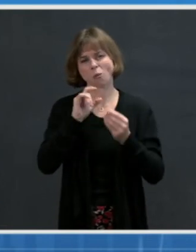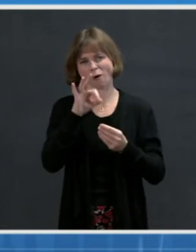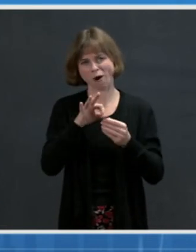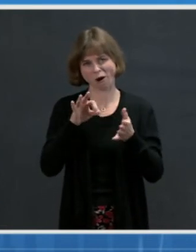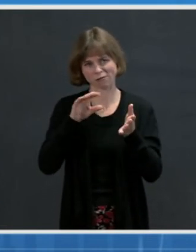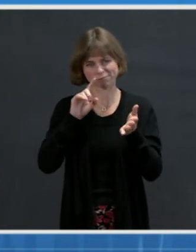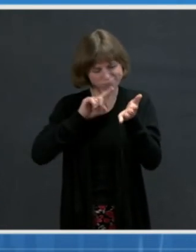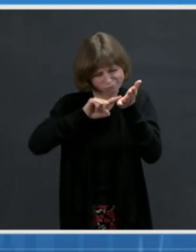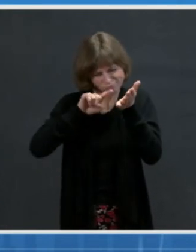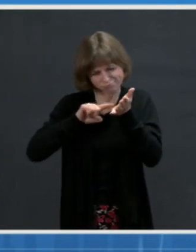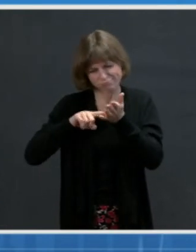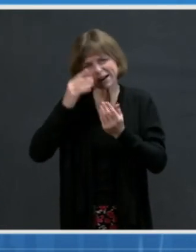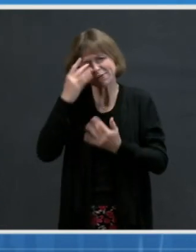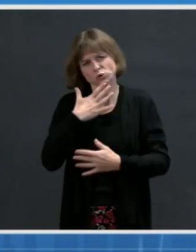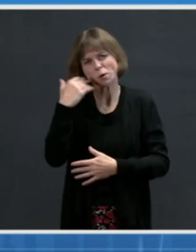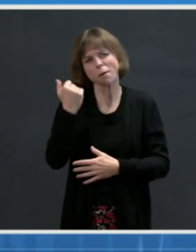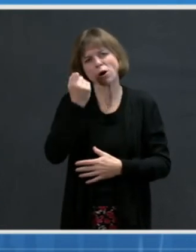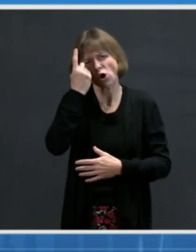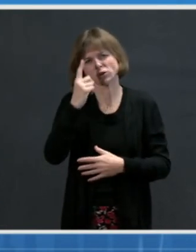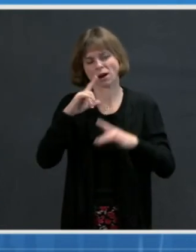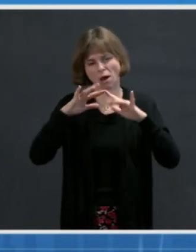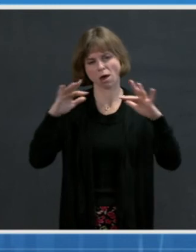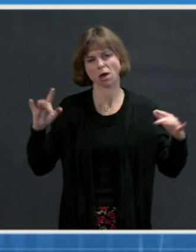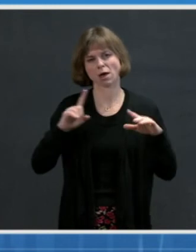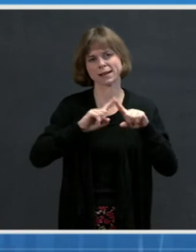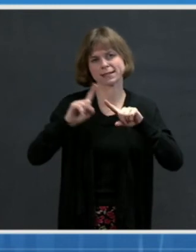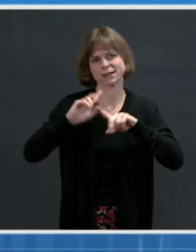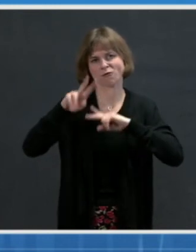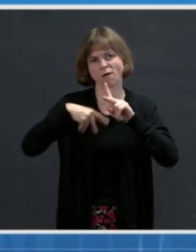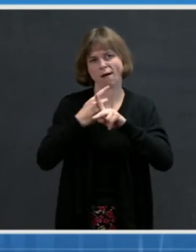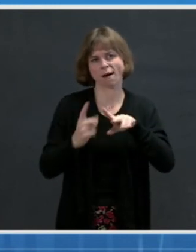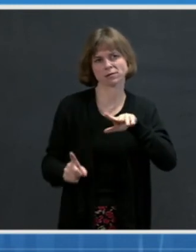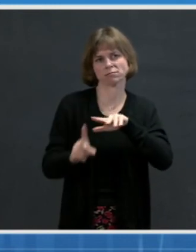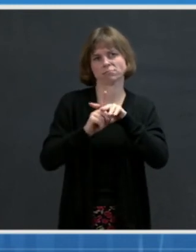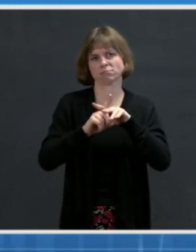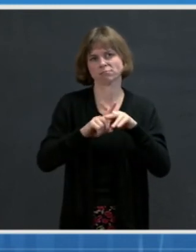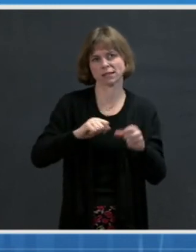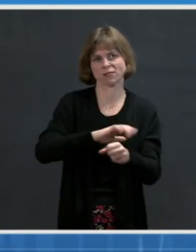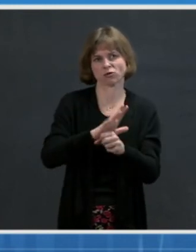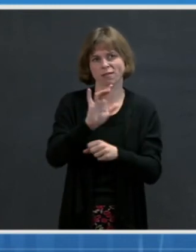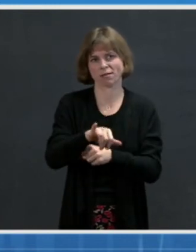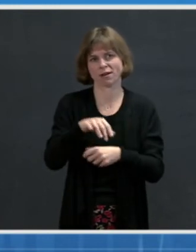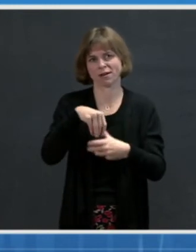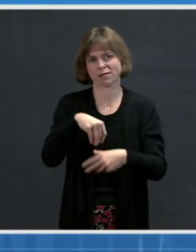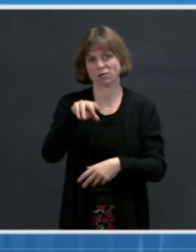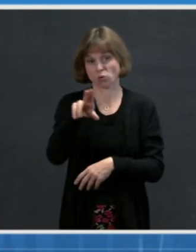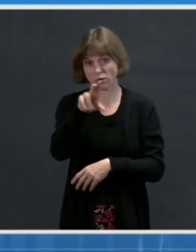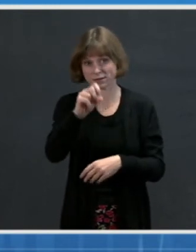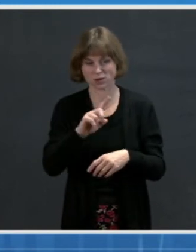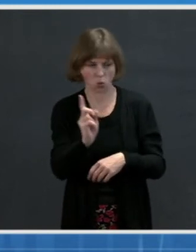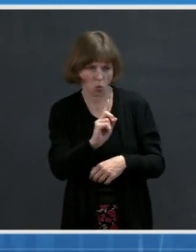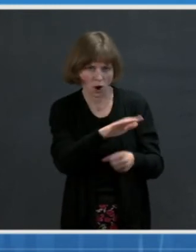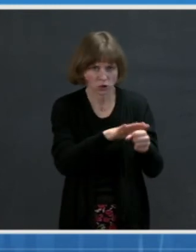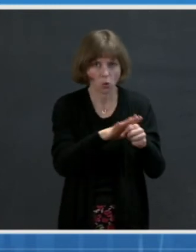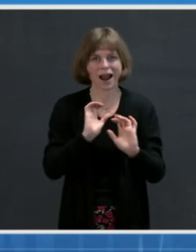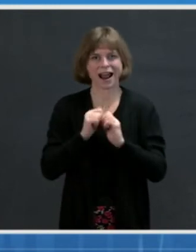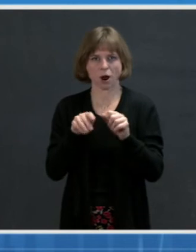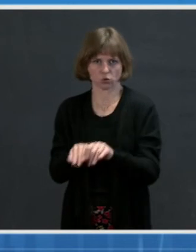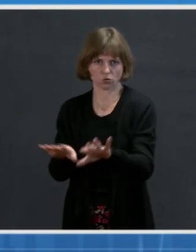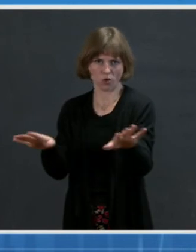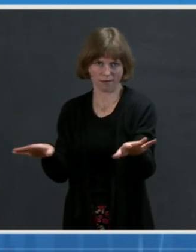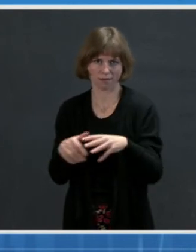better understand the diversity of variants circulating in the United States, where they are located, and how they are spread. With the samples in hand,